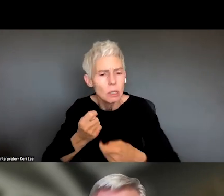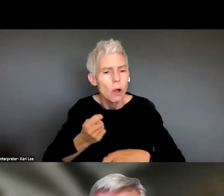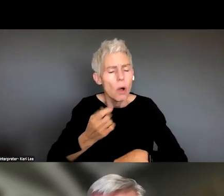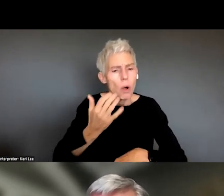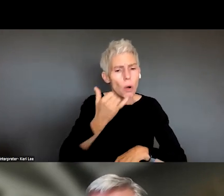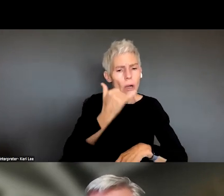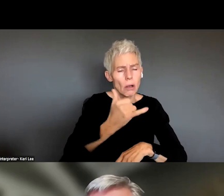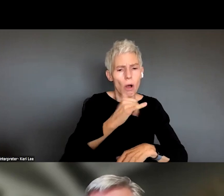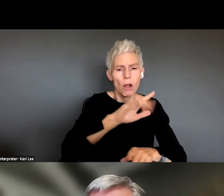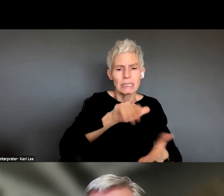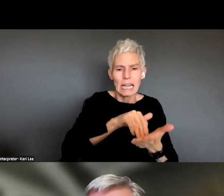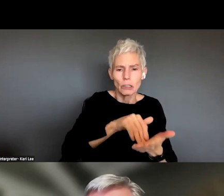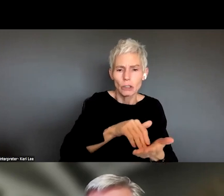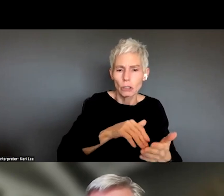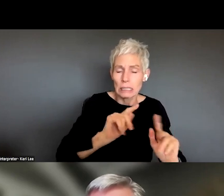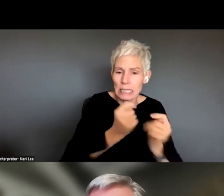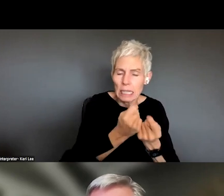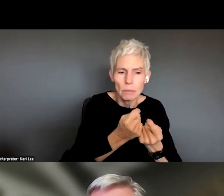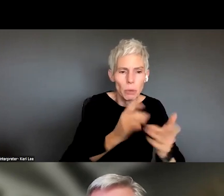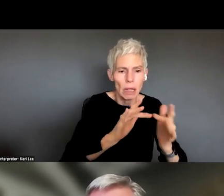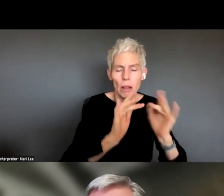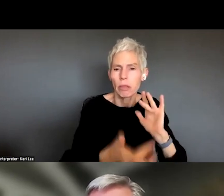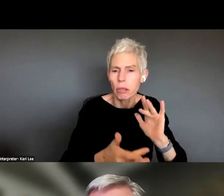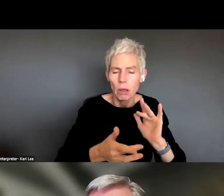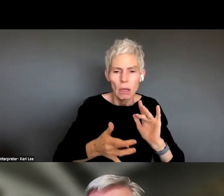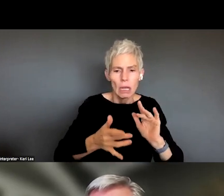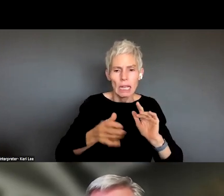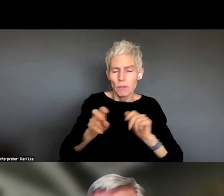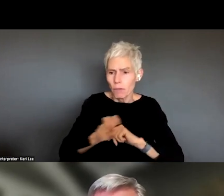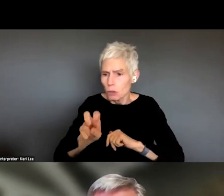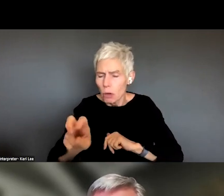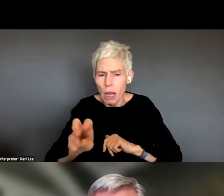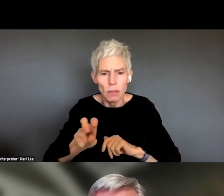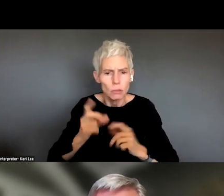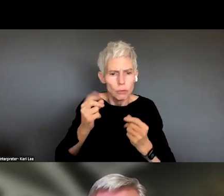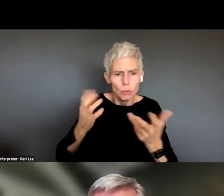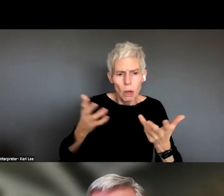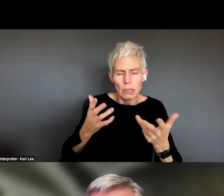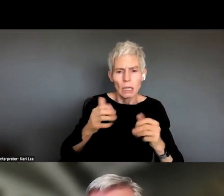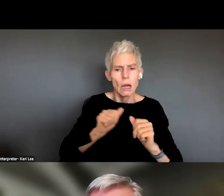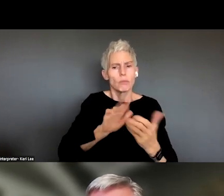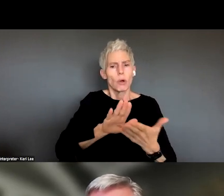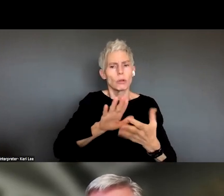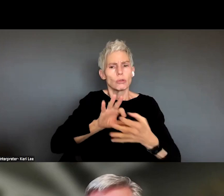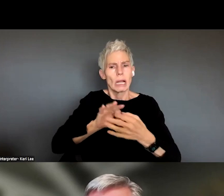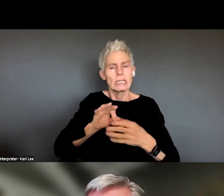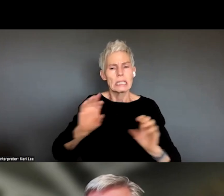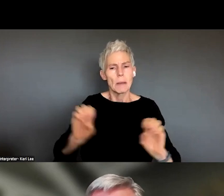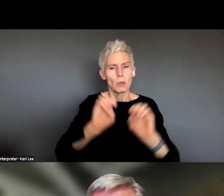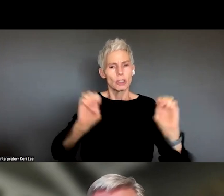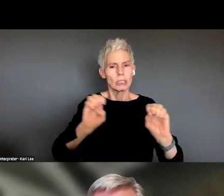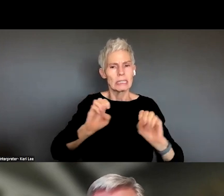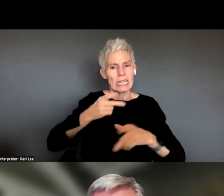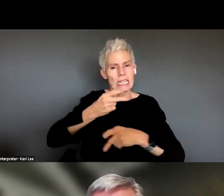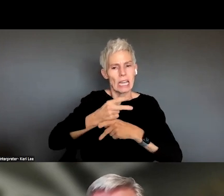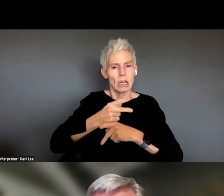or have travel issues, and how do we work through that and take an approach like what we do with emergency care for physical health care needs. So I